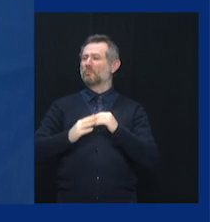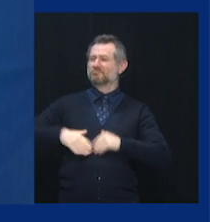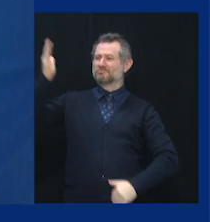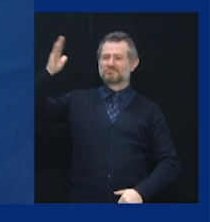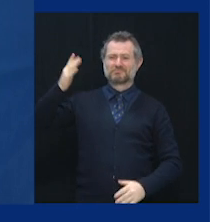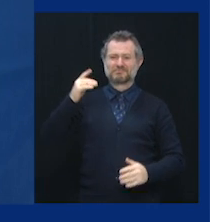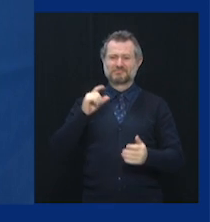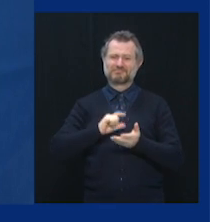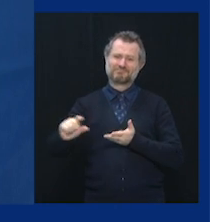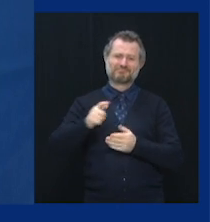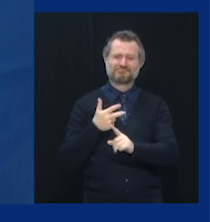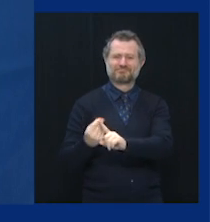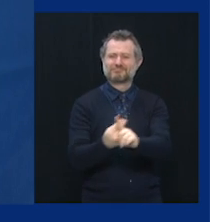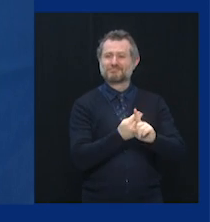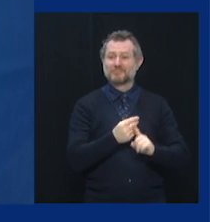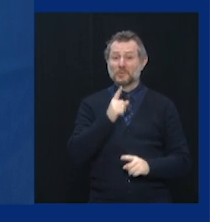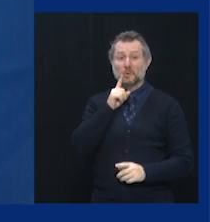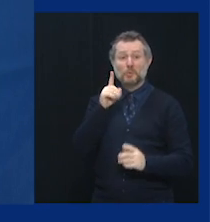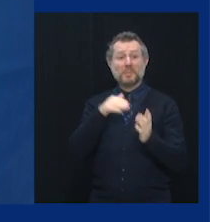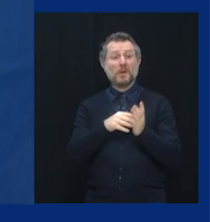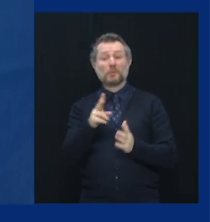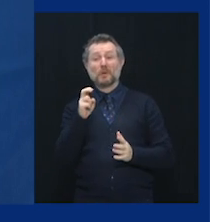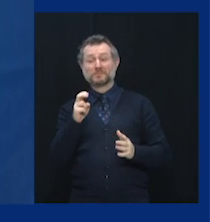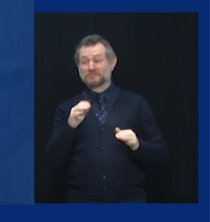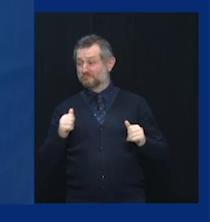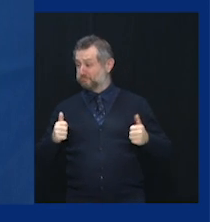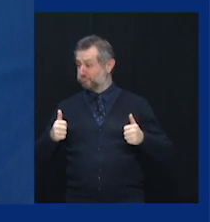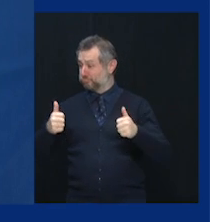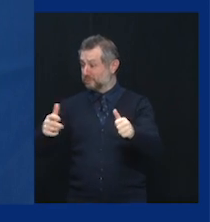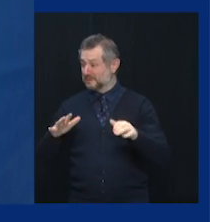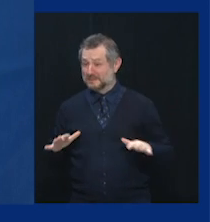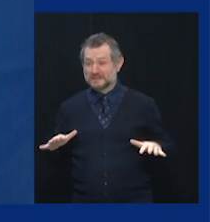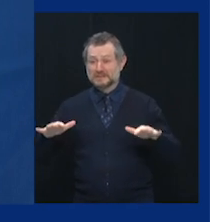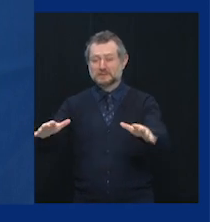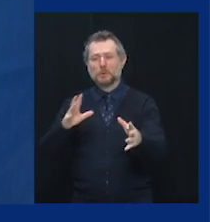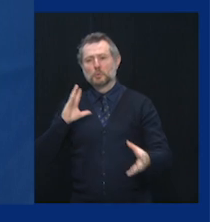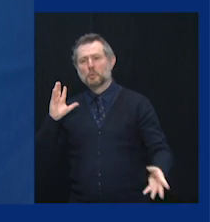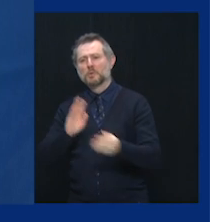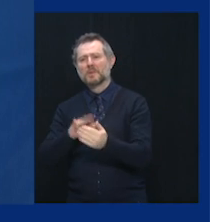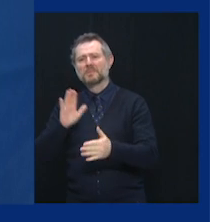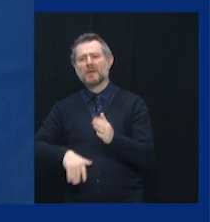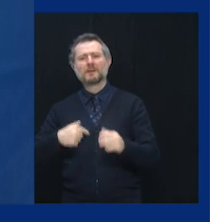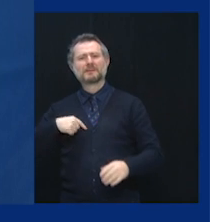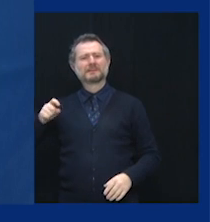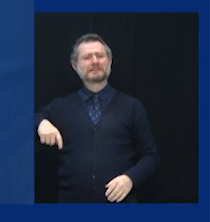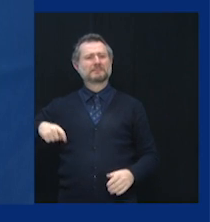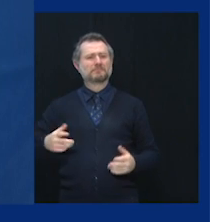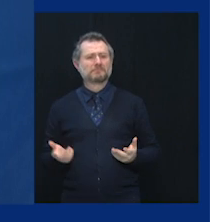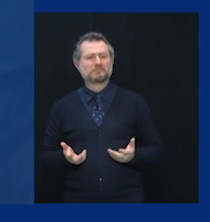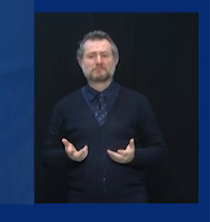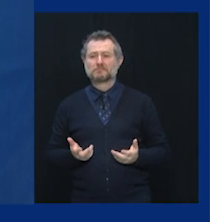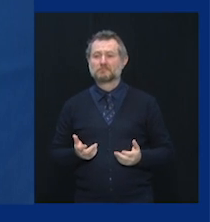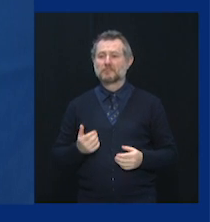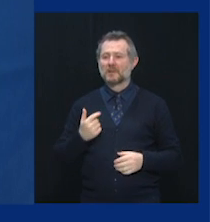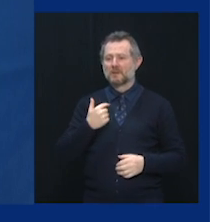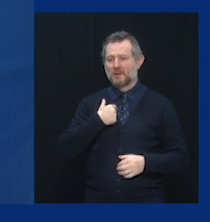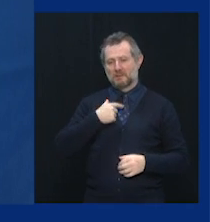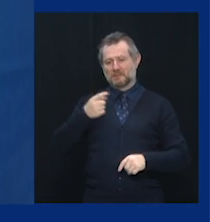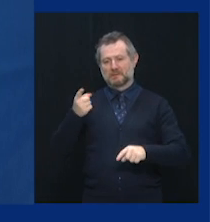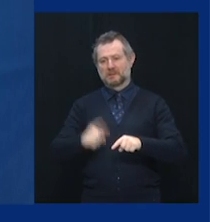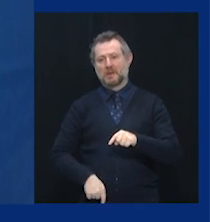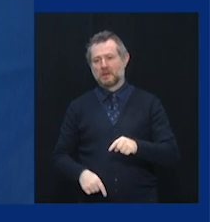more distributors than we need. I can't provide the